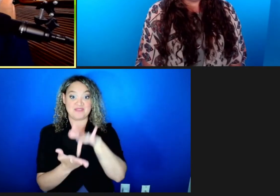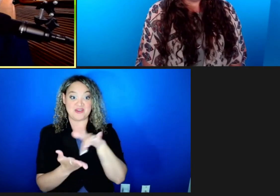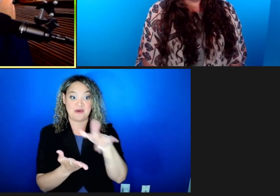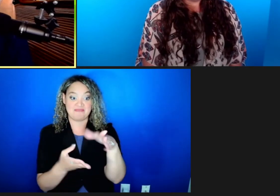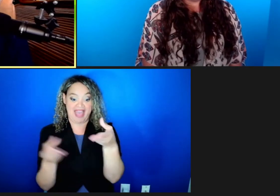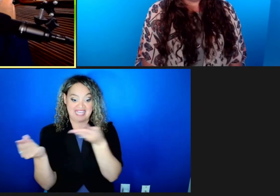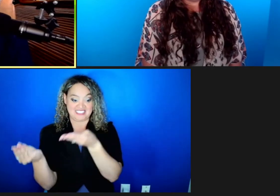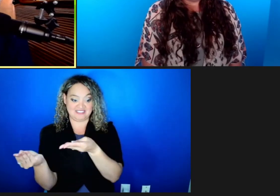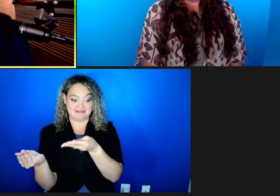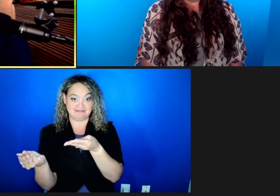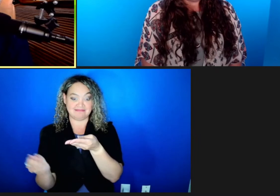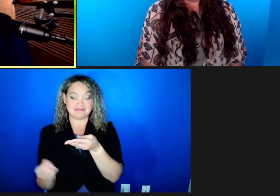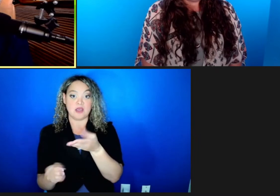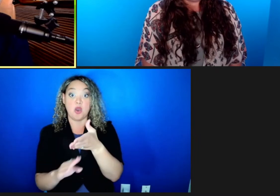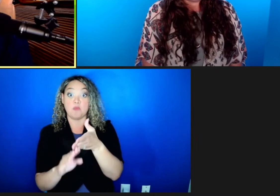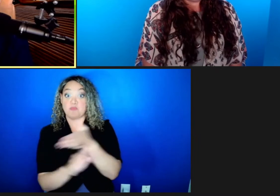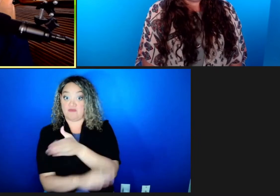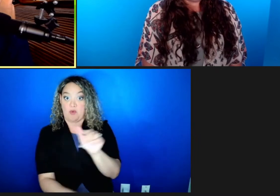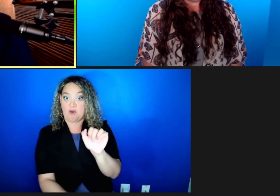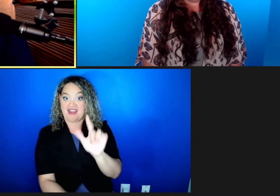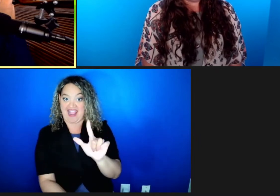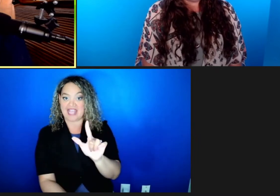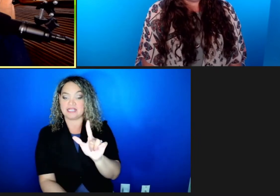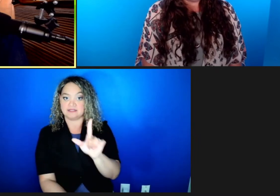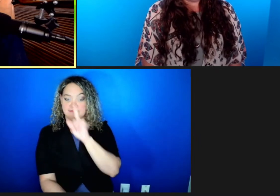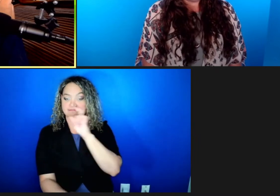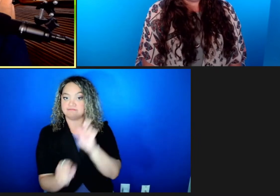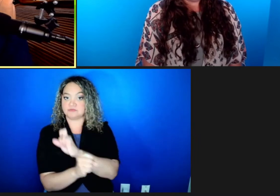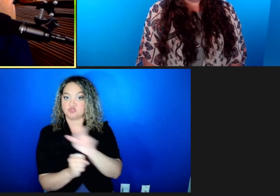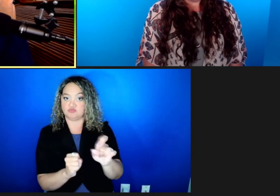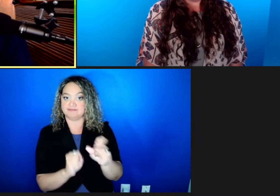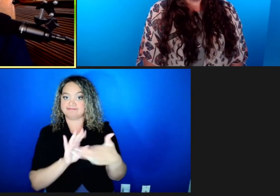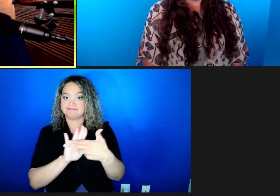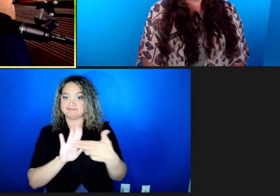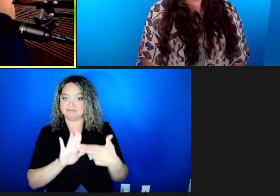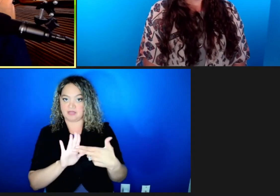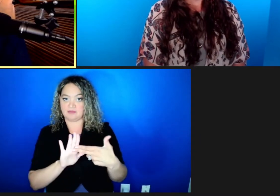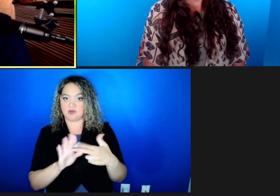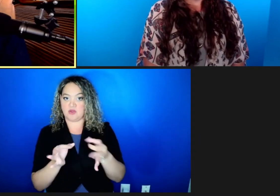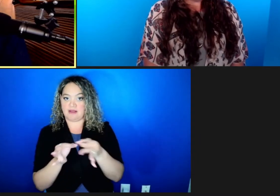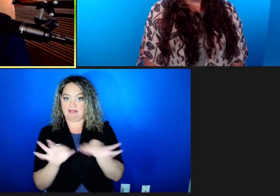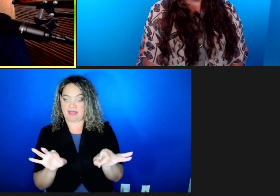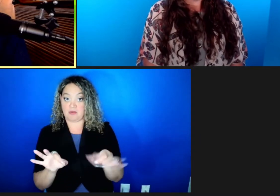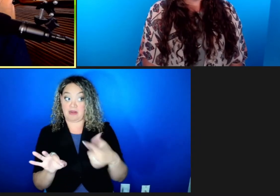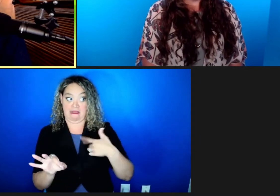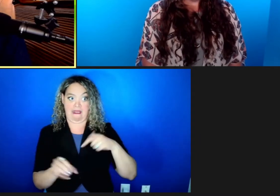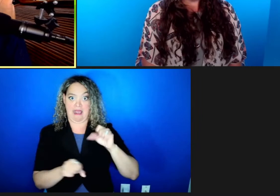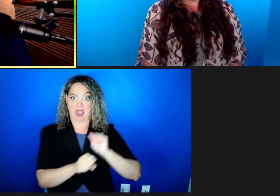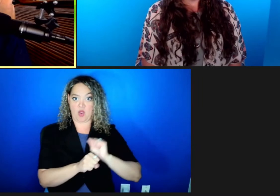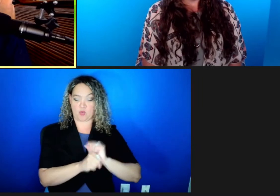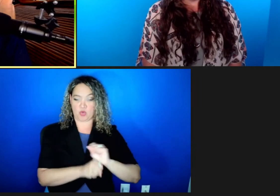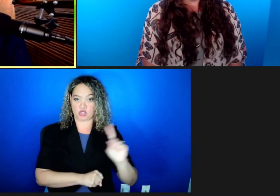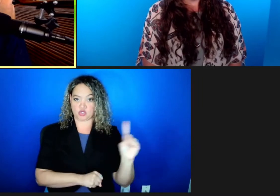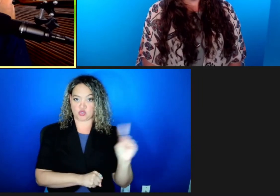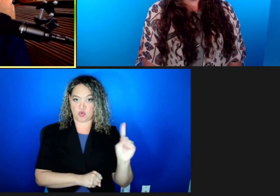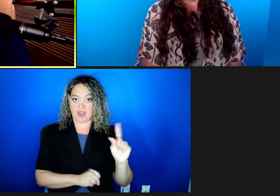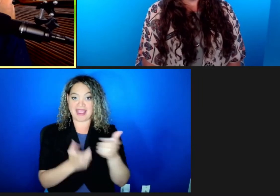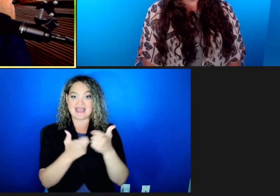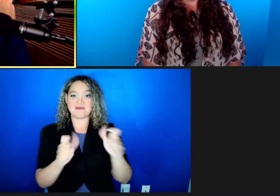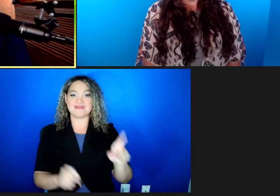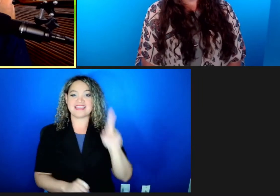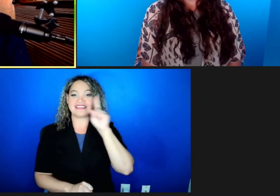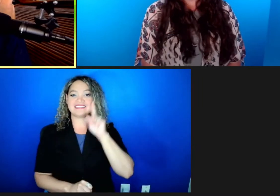transition before ASL was formally recognized. I was employed at a large school for the